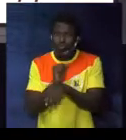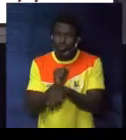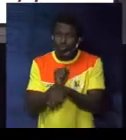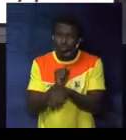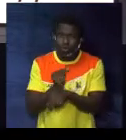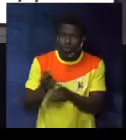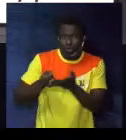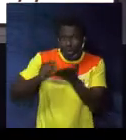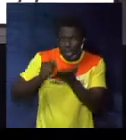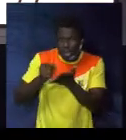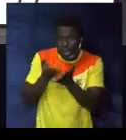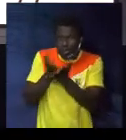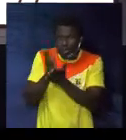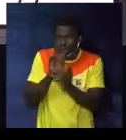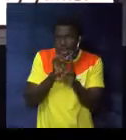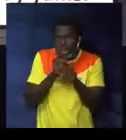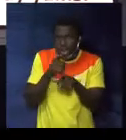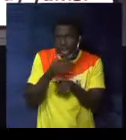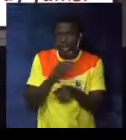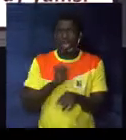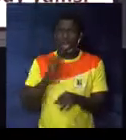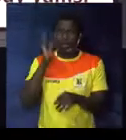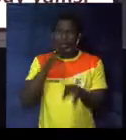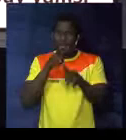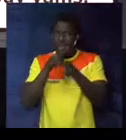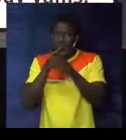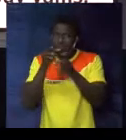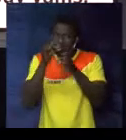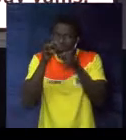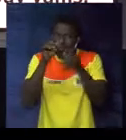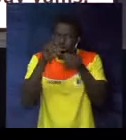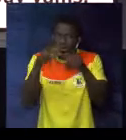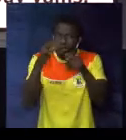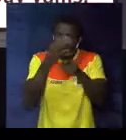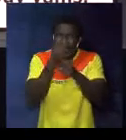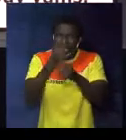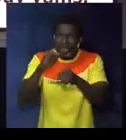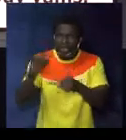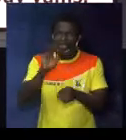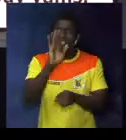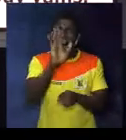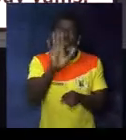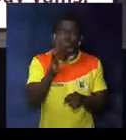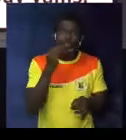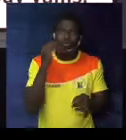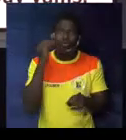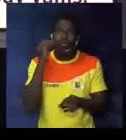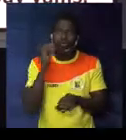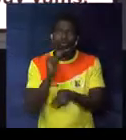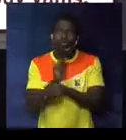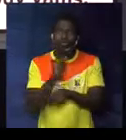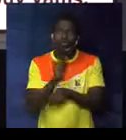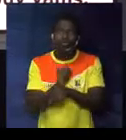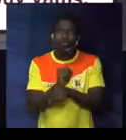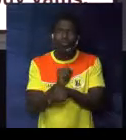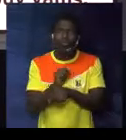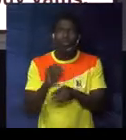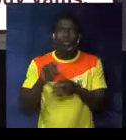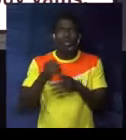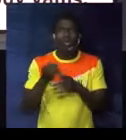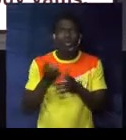homework, supply the answers correctly. I'll be looking forward to getting your